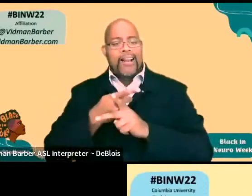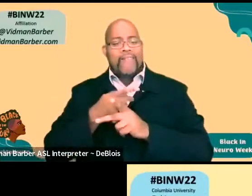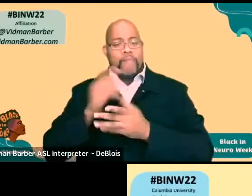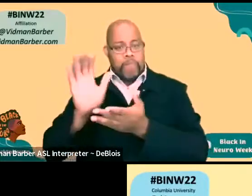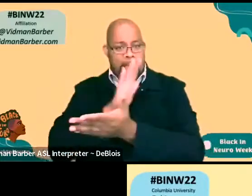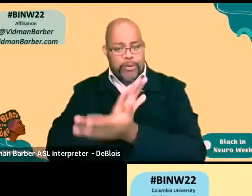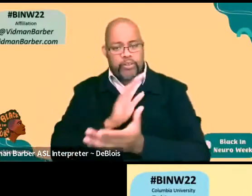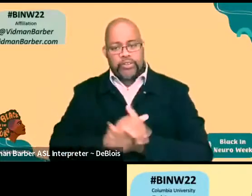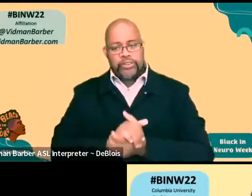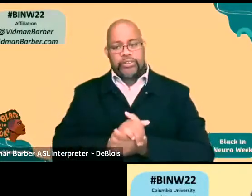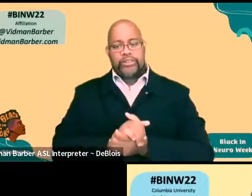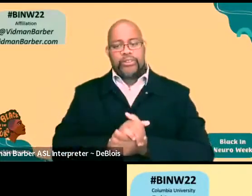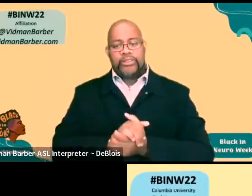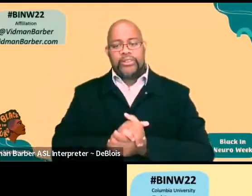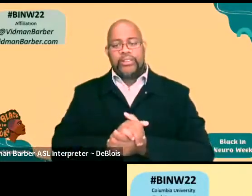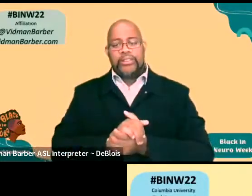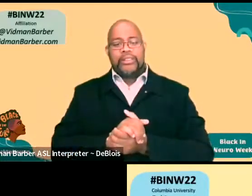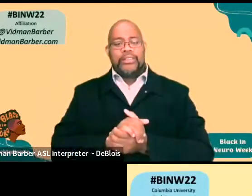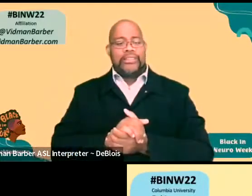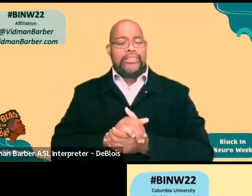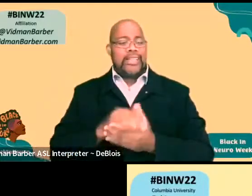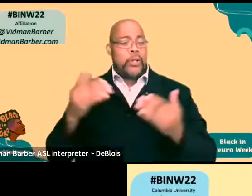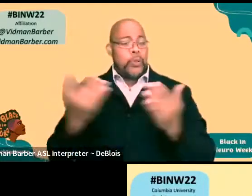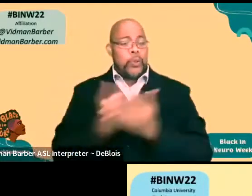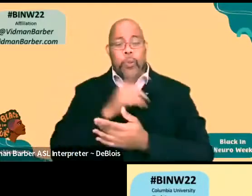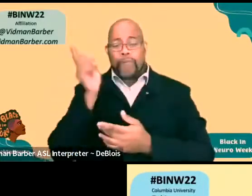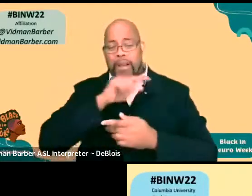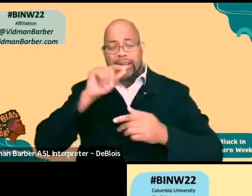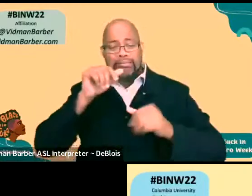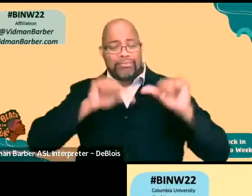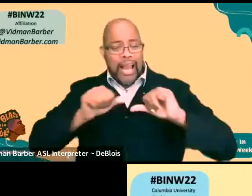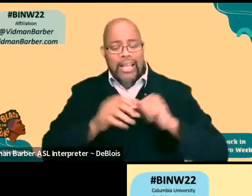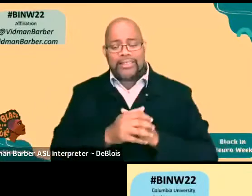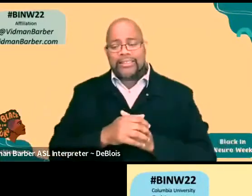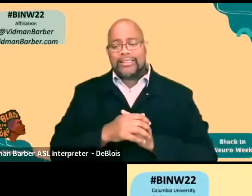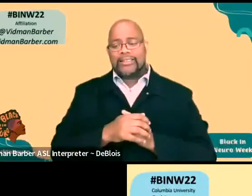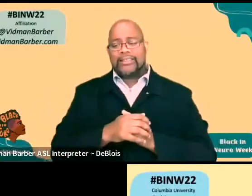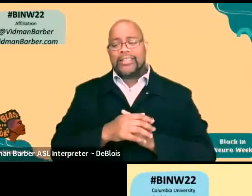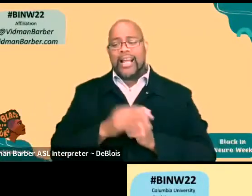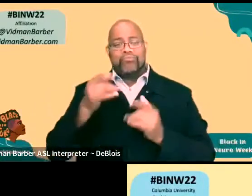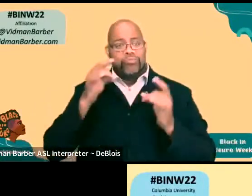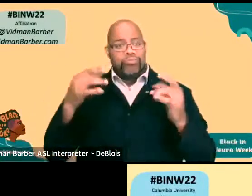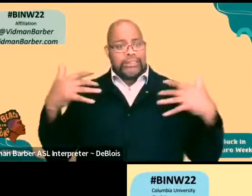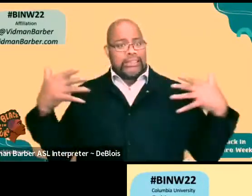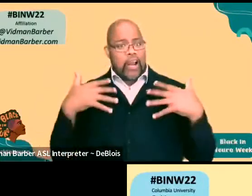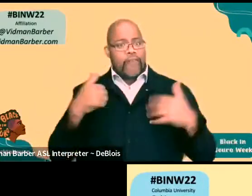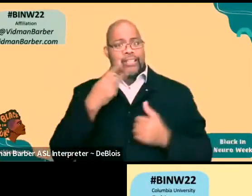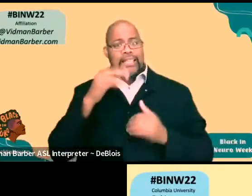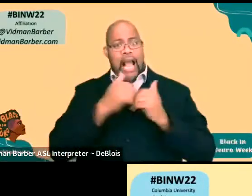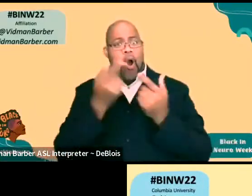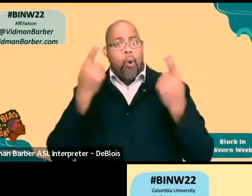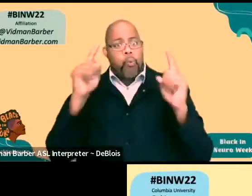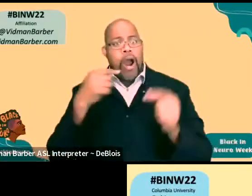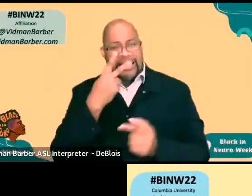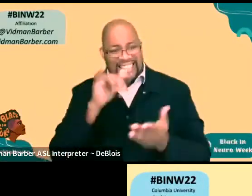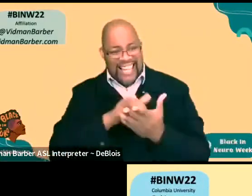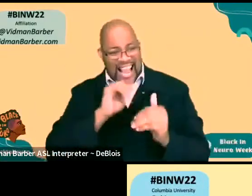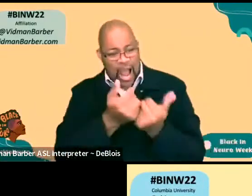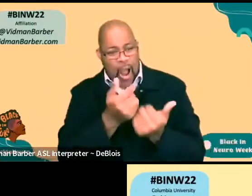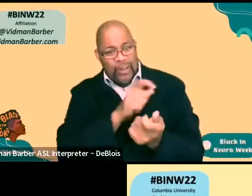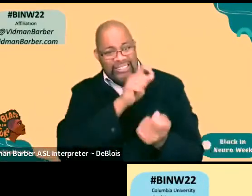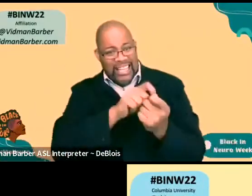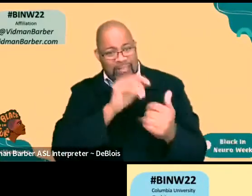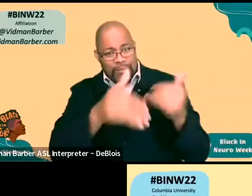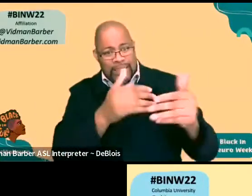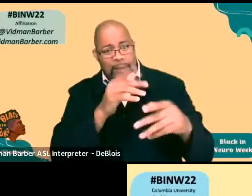papers, neo-phrenology, whatever. And it was terrifying. And I see how it works. I see exactly how